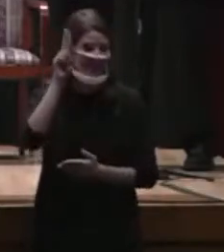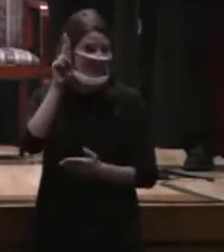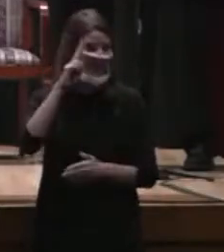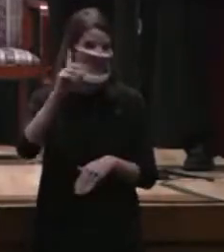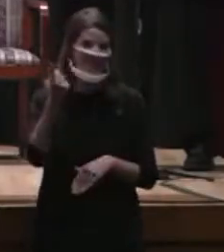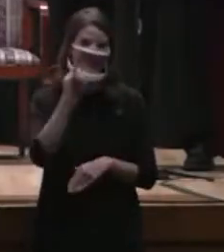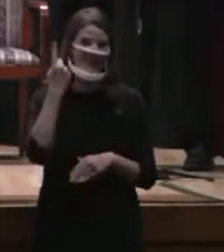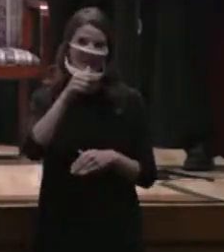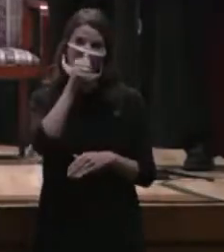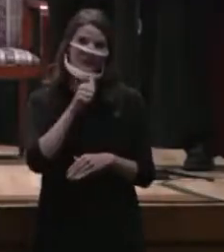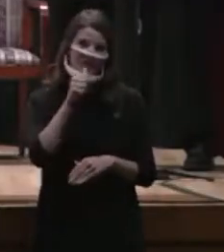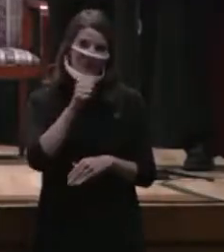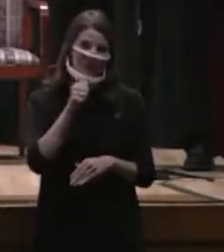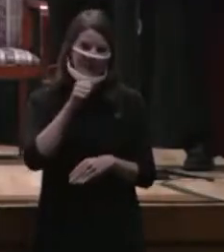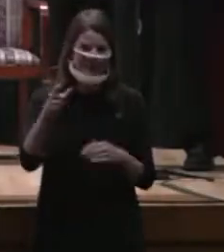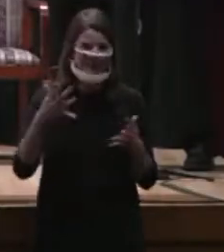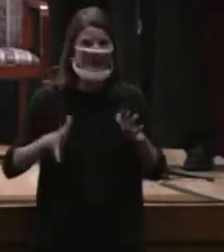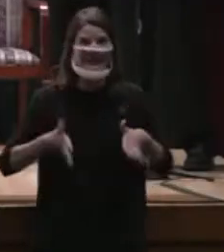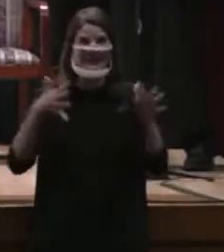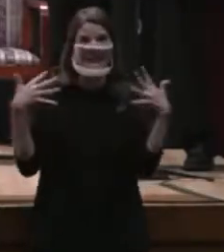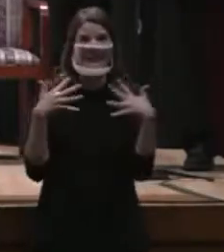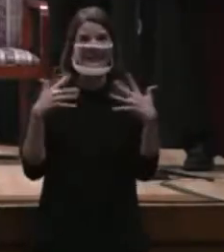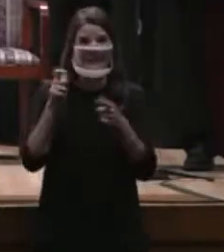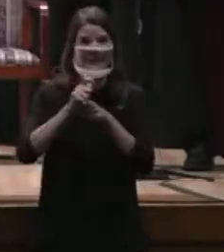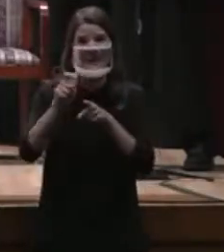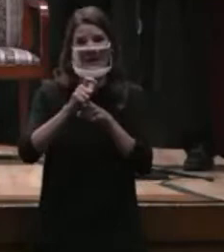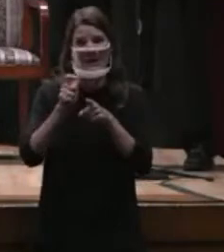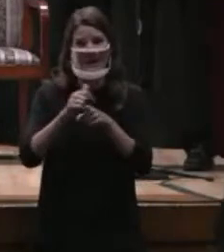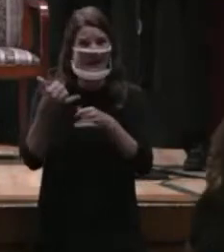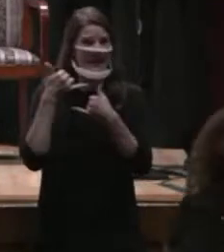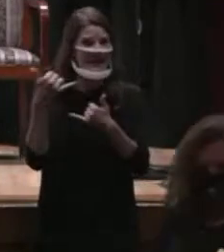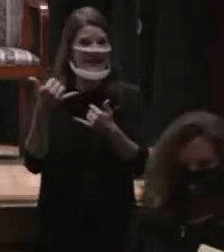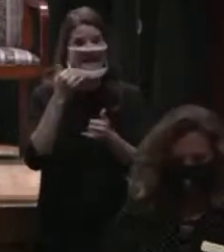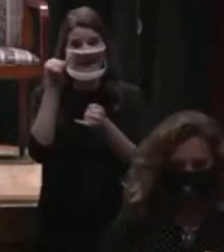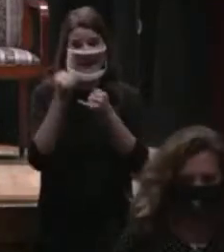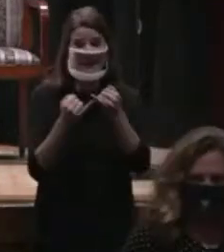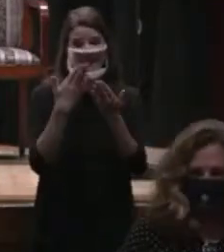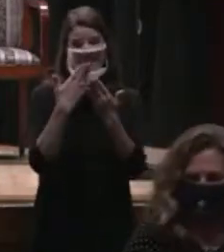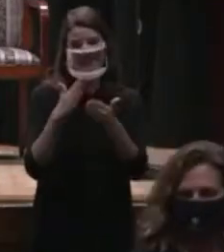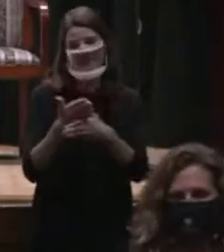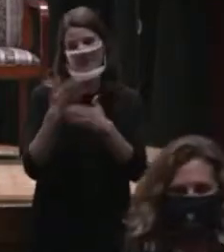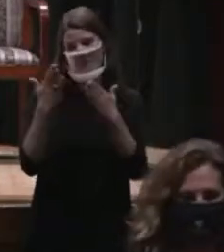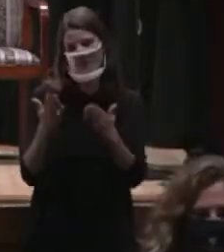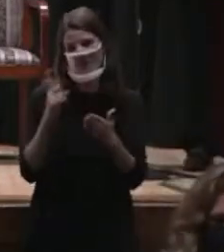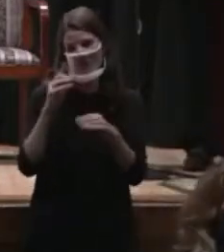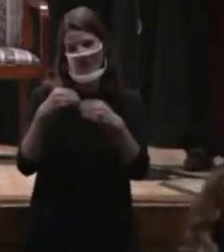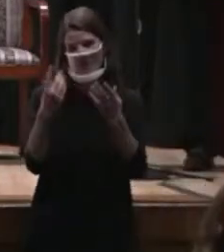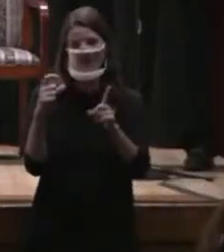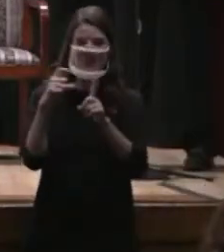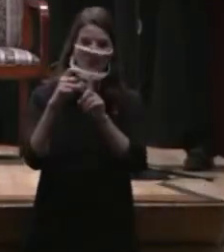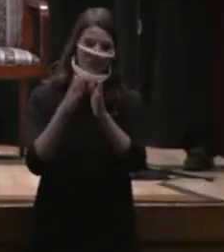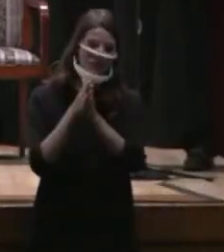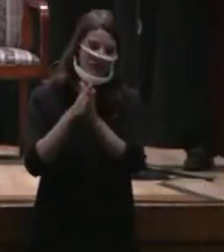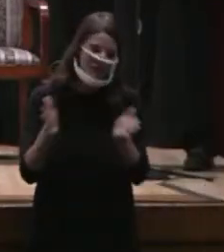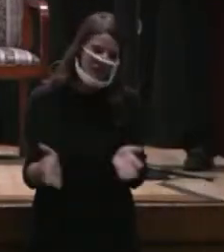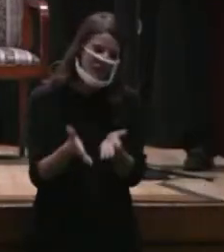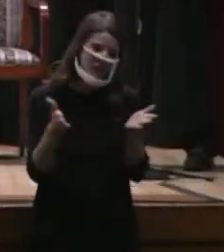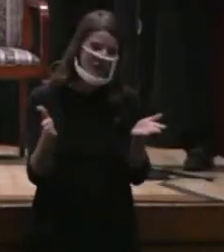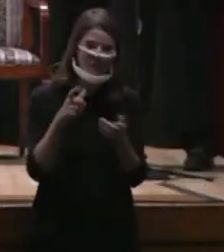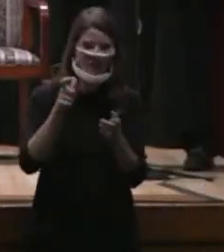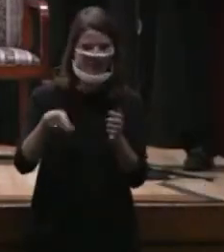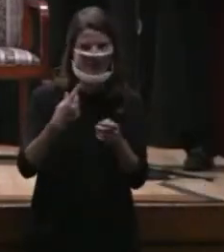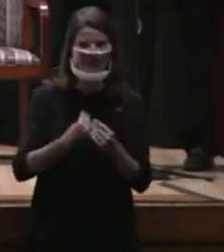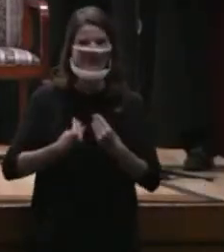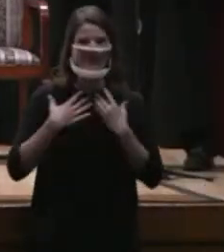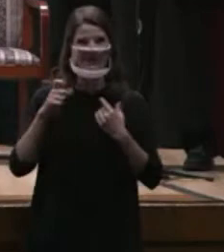for always tolerating her frantic phone calls. And lastly, she wants to thank her partner for providing words of encouragement when she needed